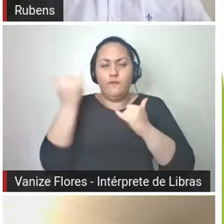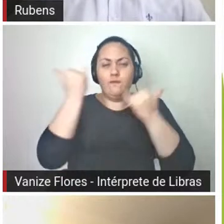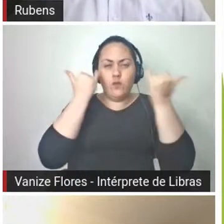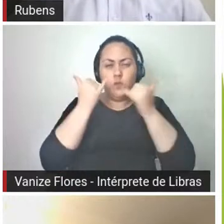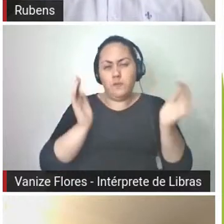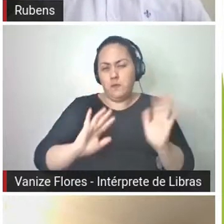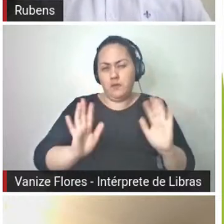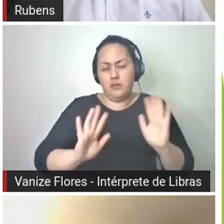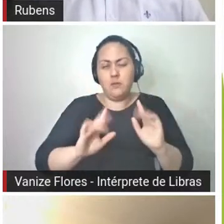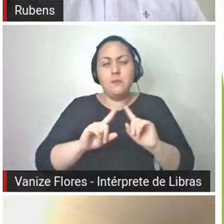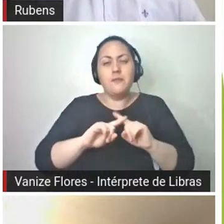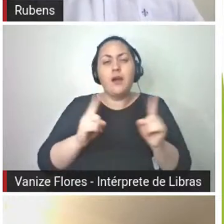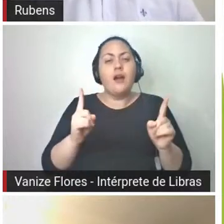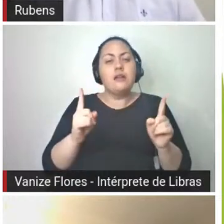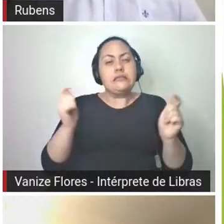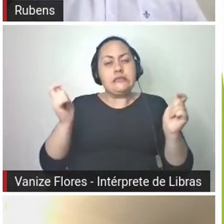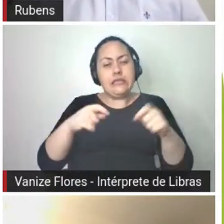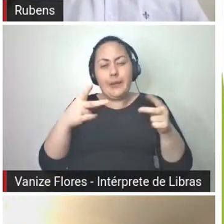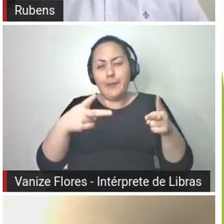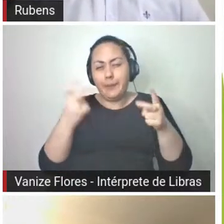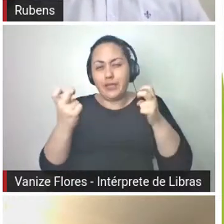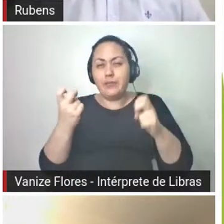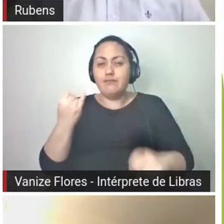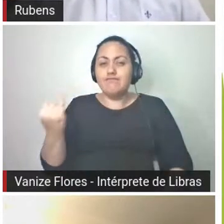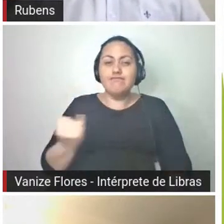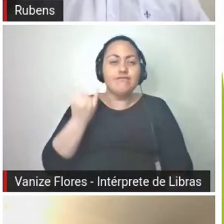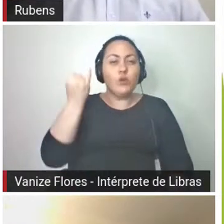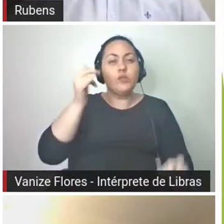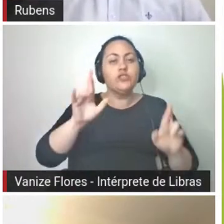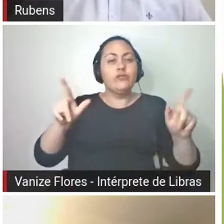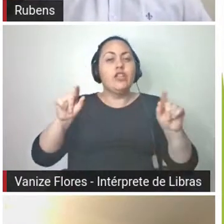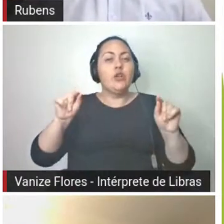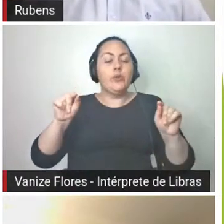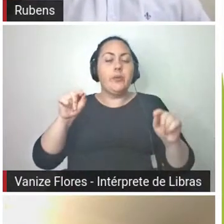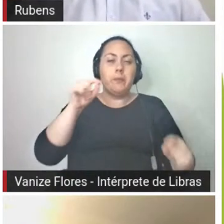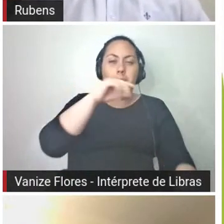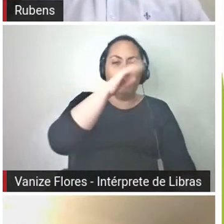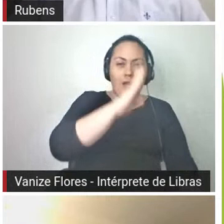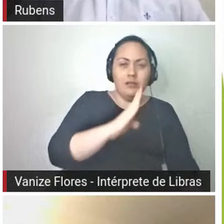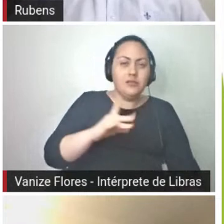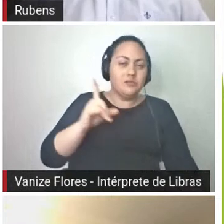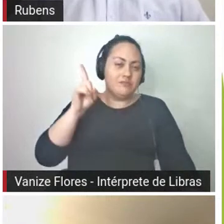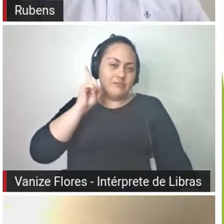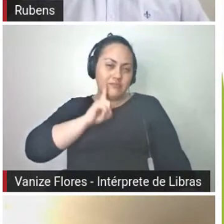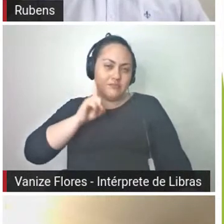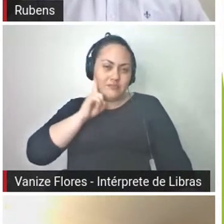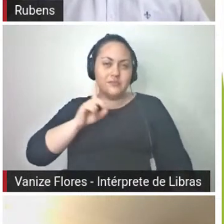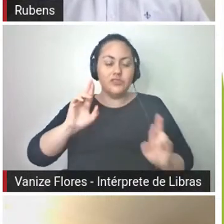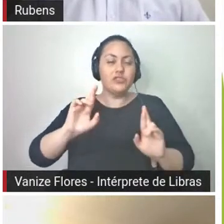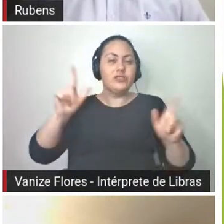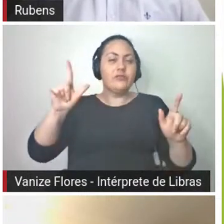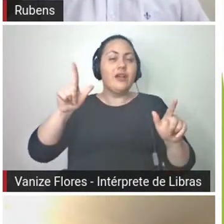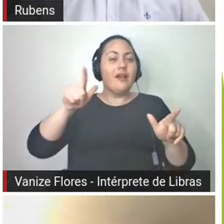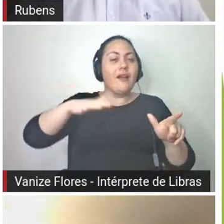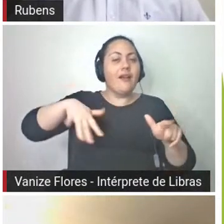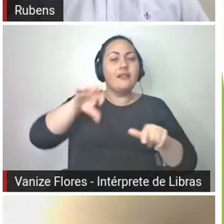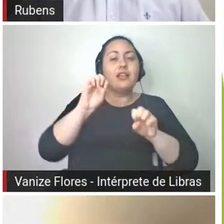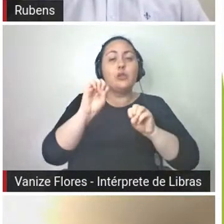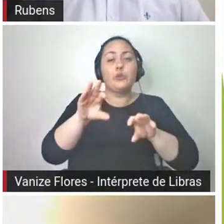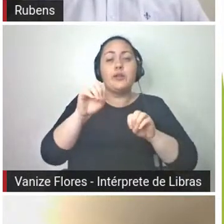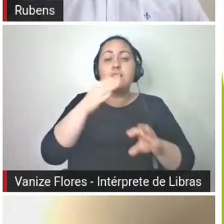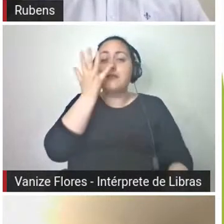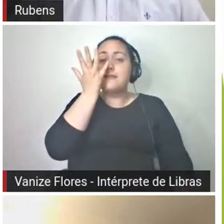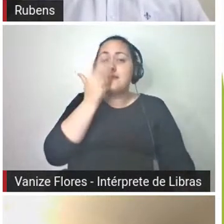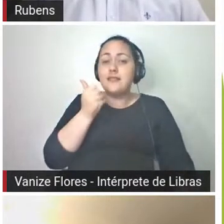mas acho que há uma diferença importante entre o Brasil e os Estados Unidos na educação da criança